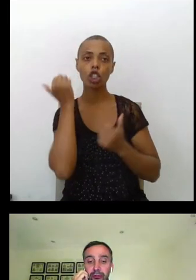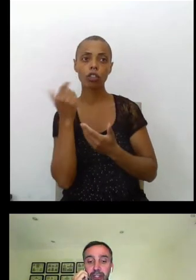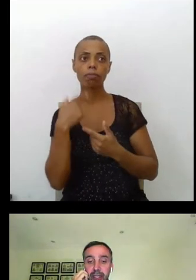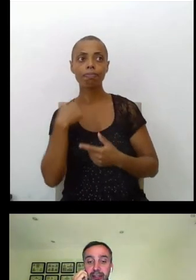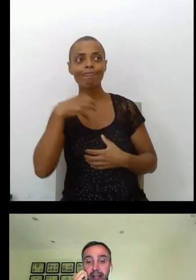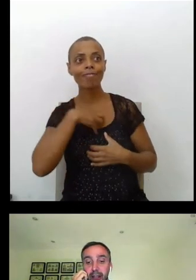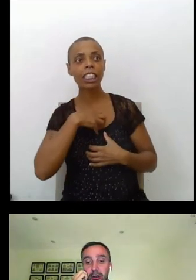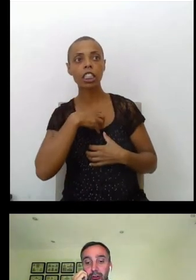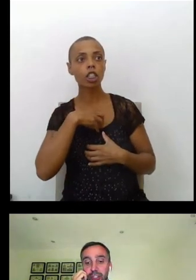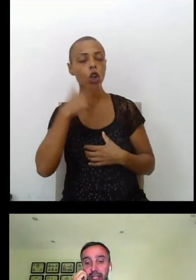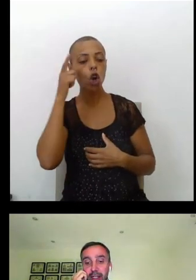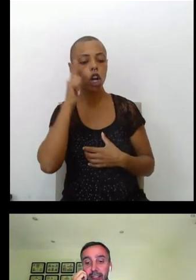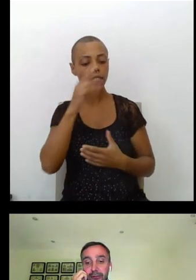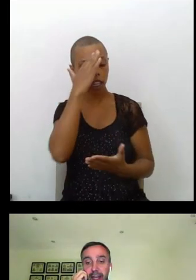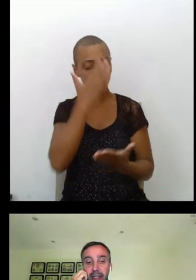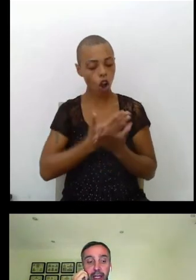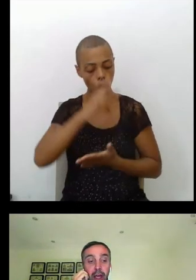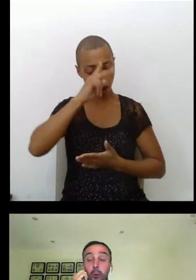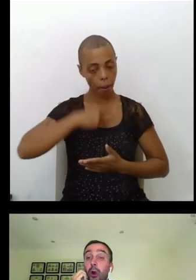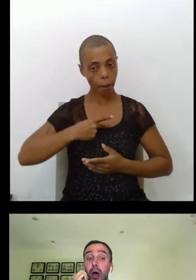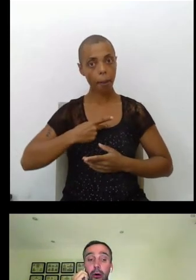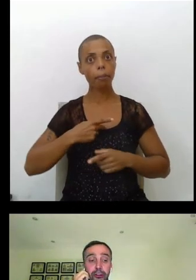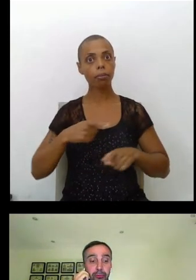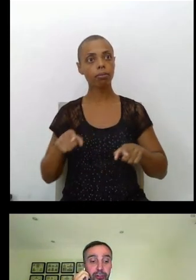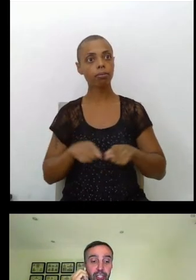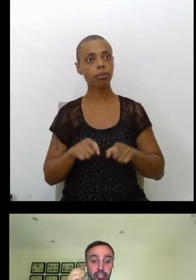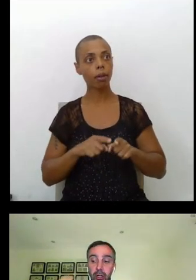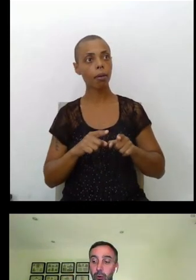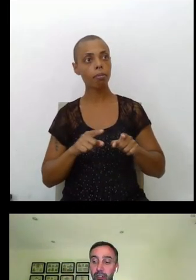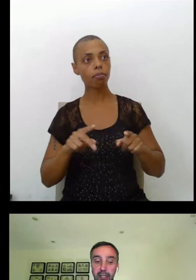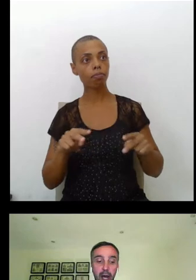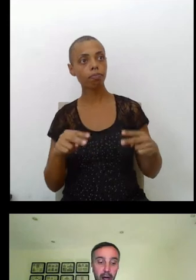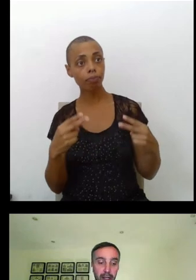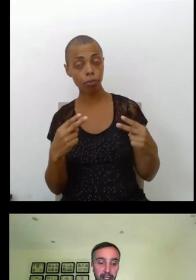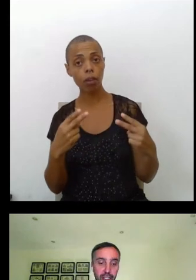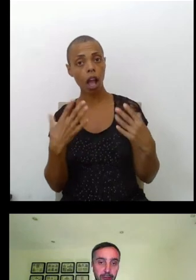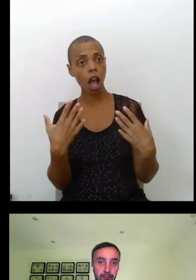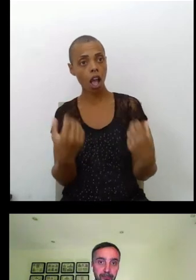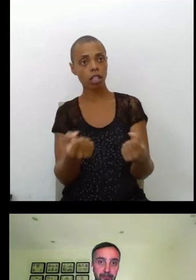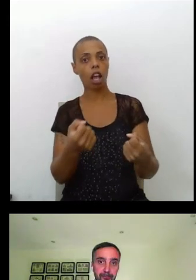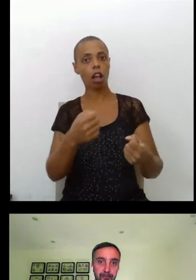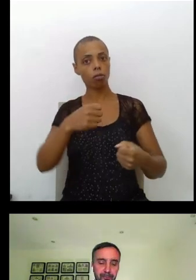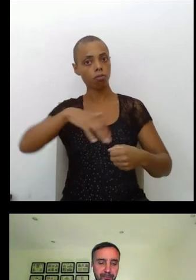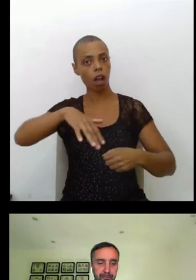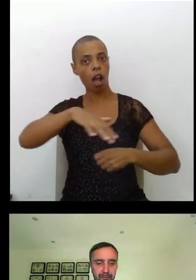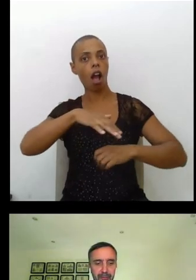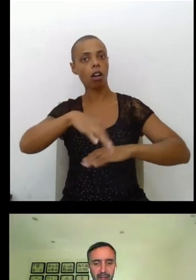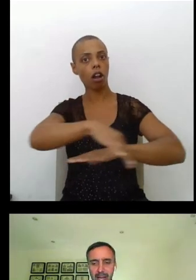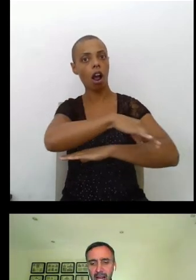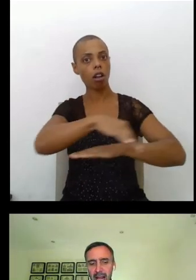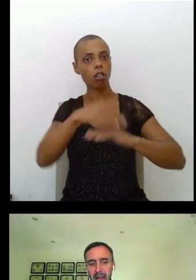self-confidence and confidently defending one owns position within architecture